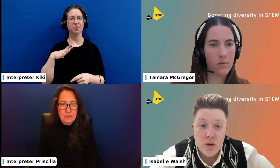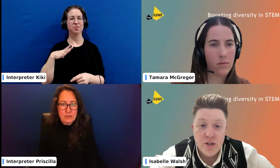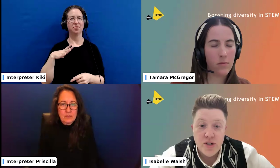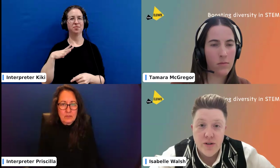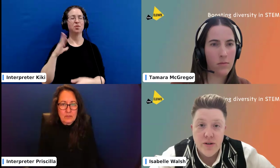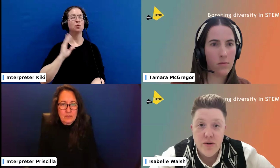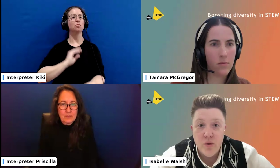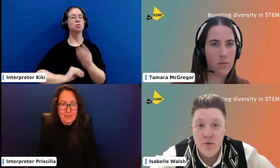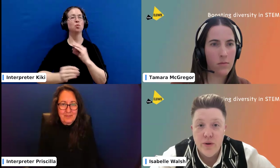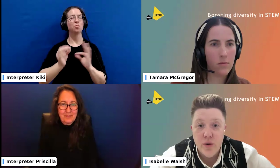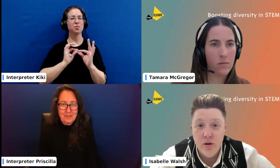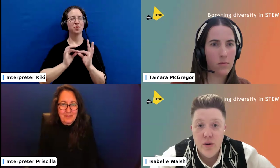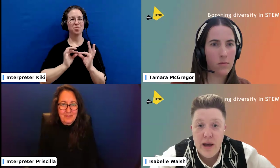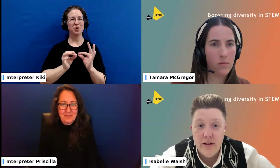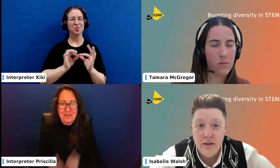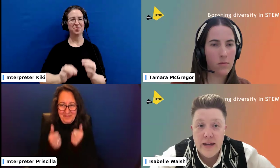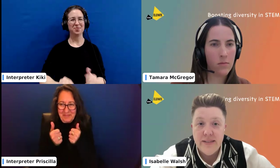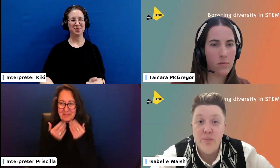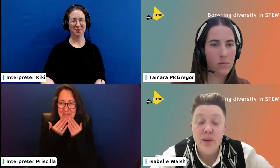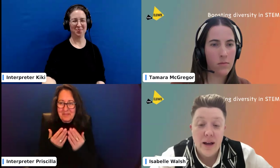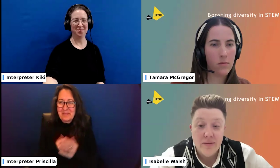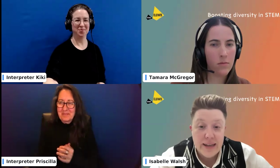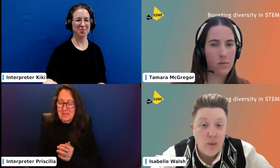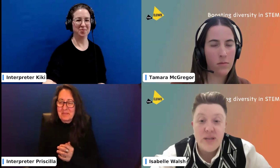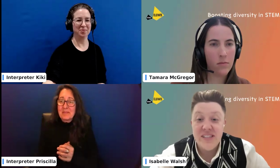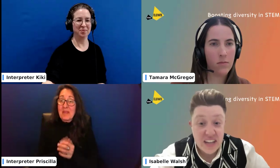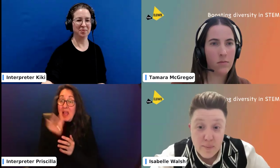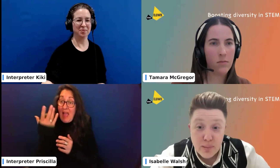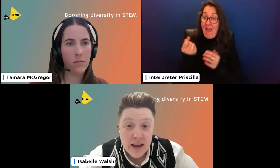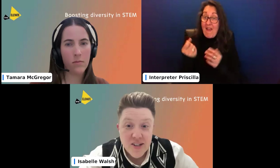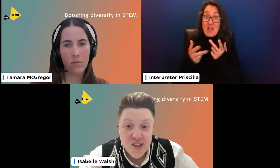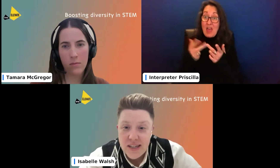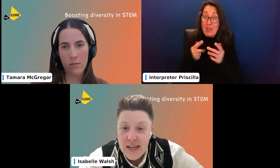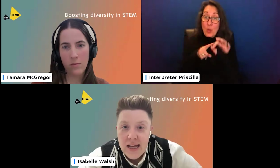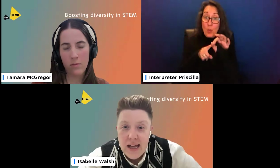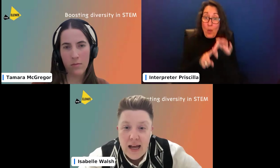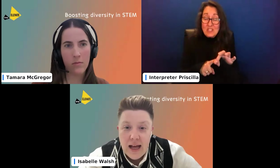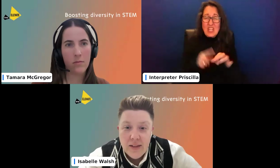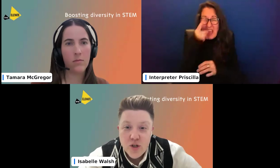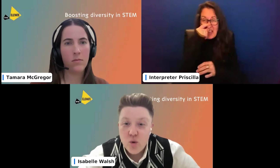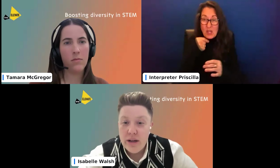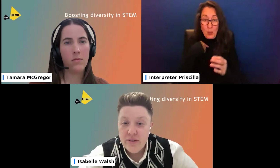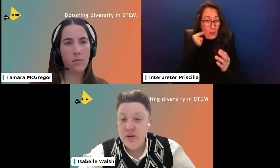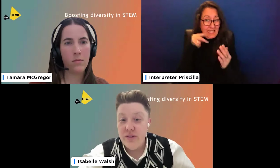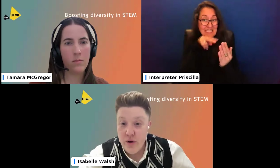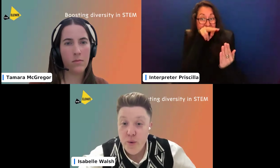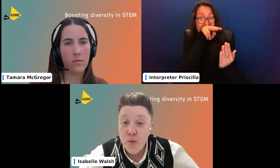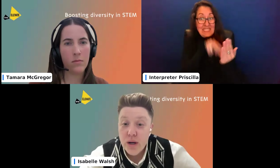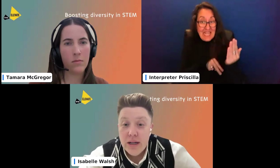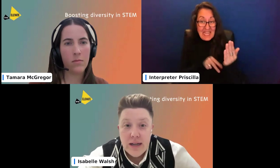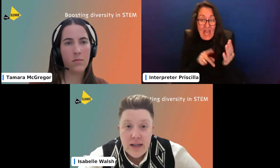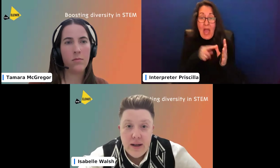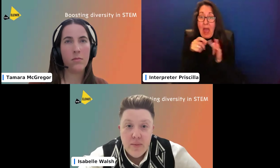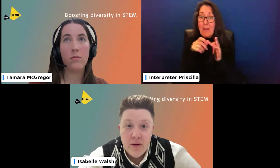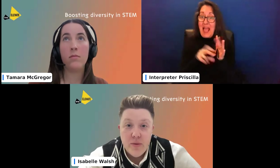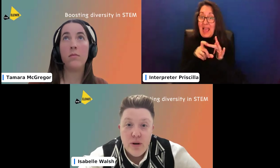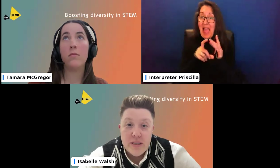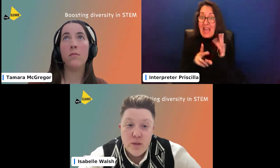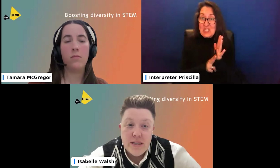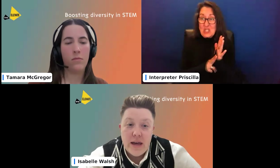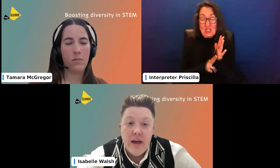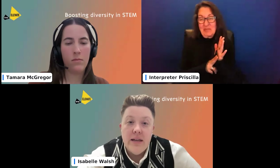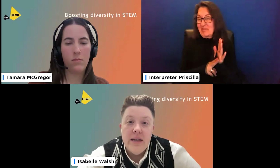There is a question also about like can we see an application? The short answer is no.